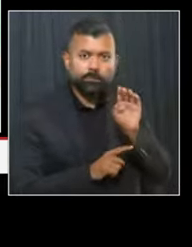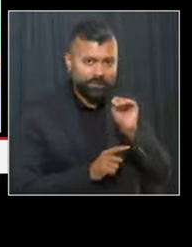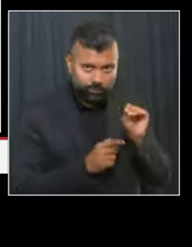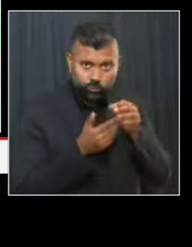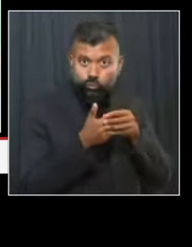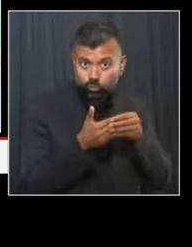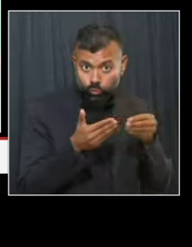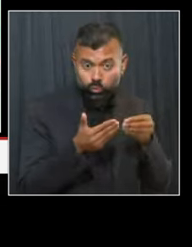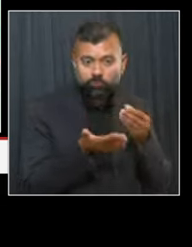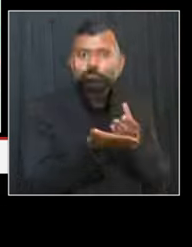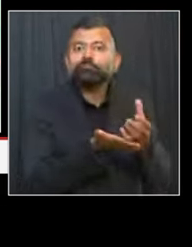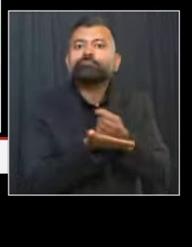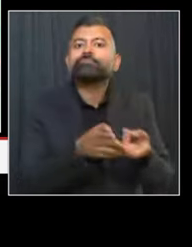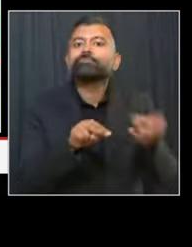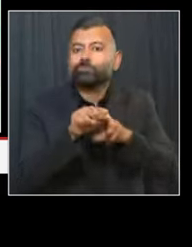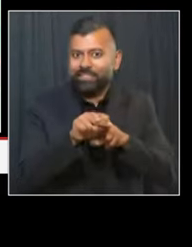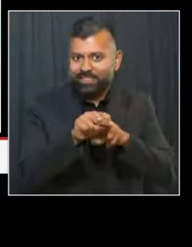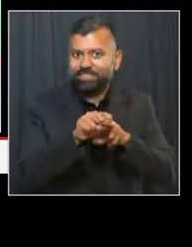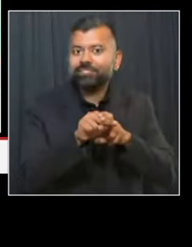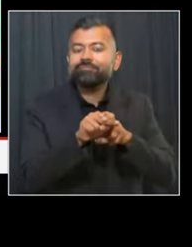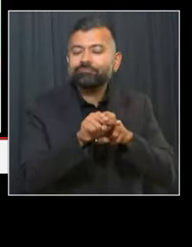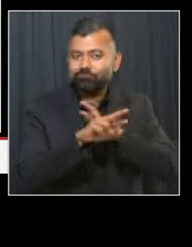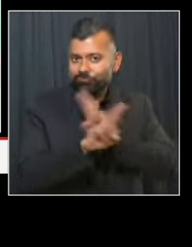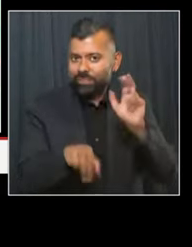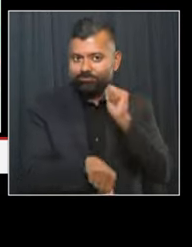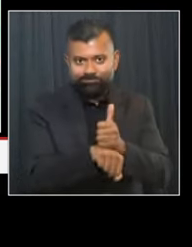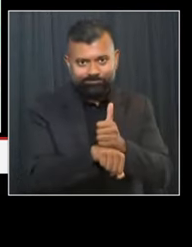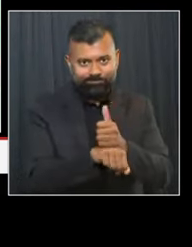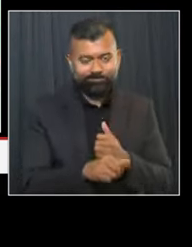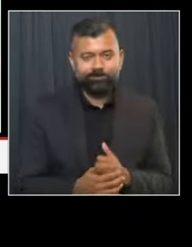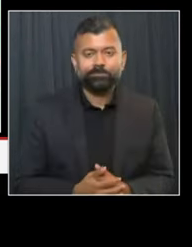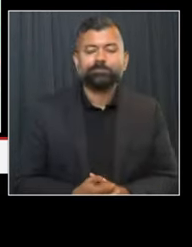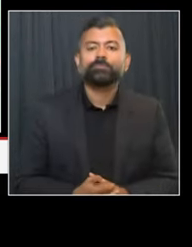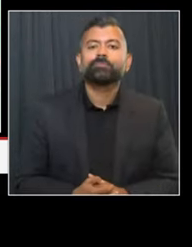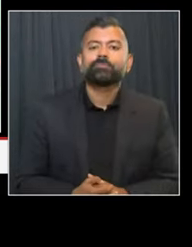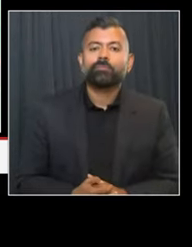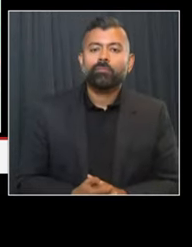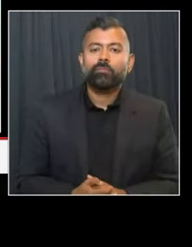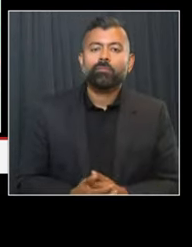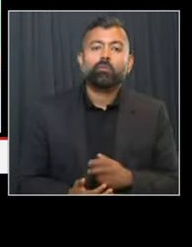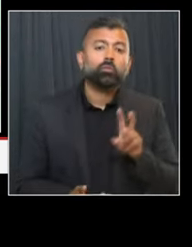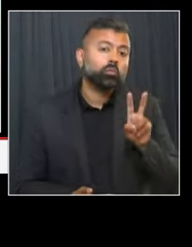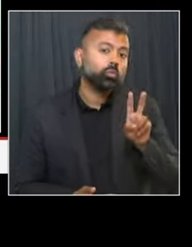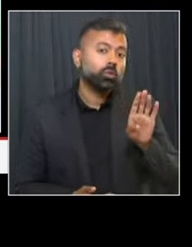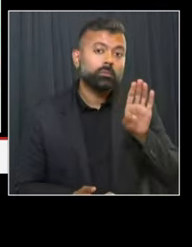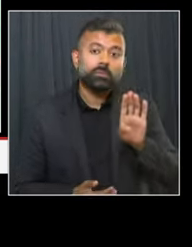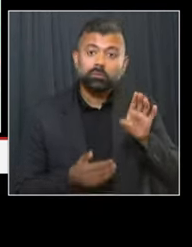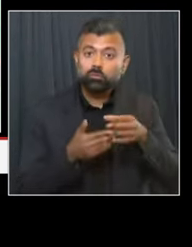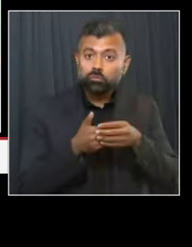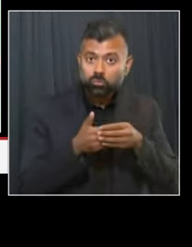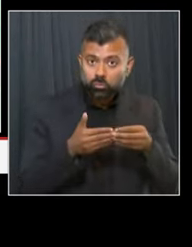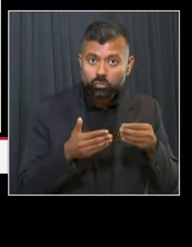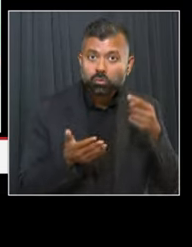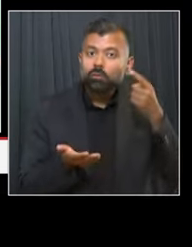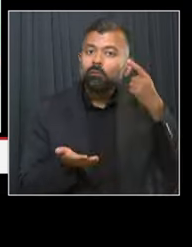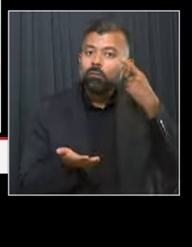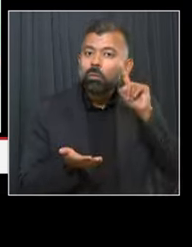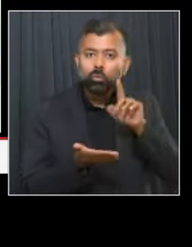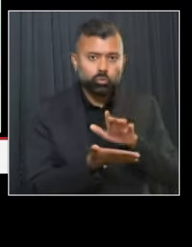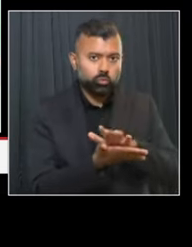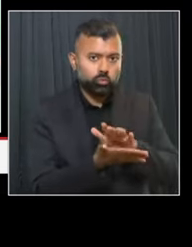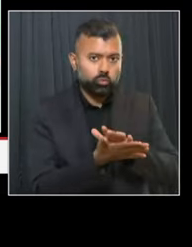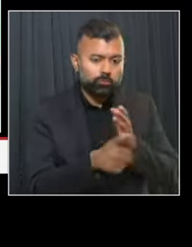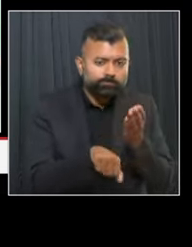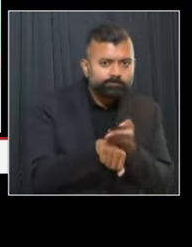to support learning, like our signature investment in high-impact tutoring. And to honor this vital investment,